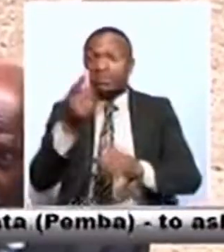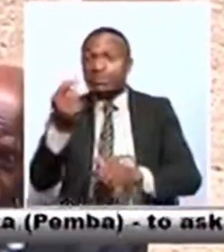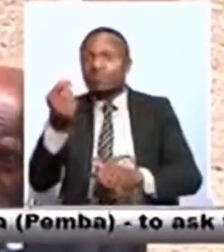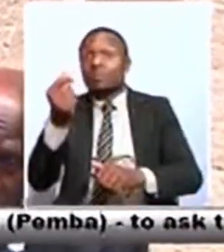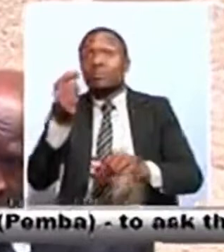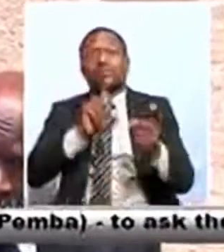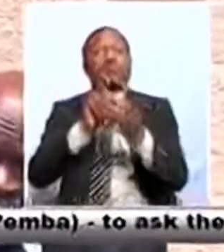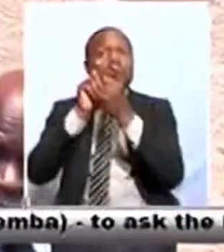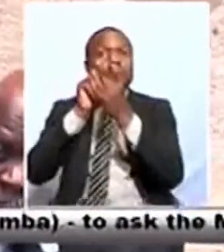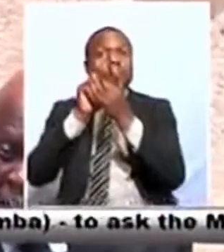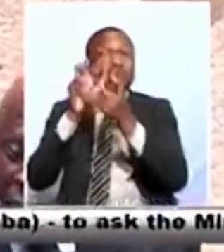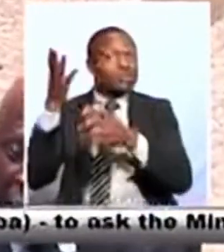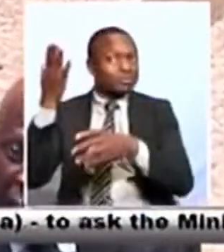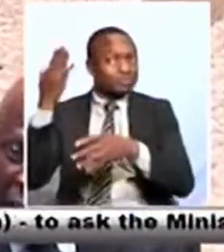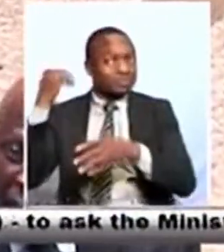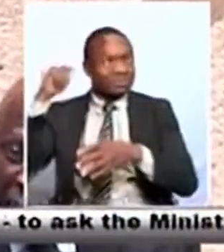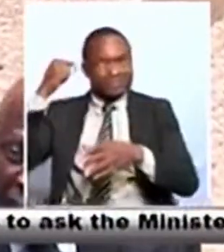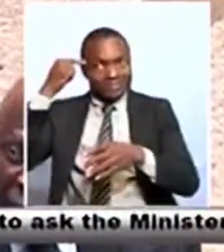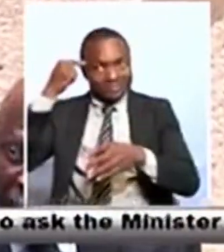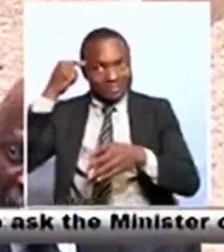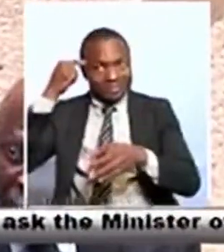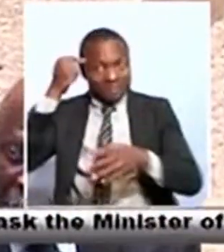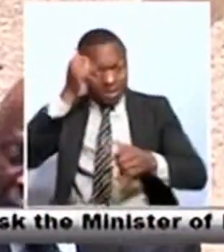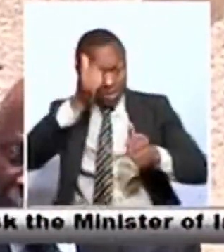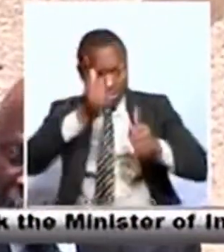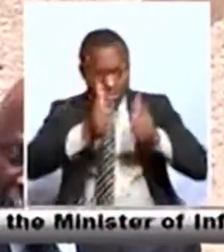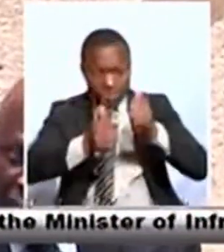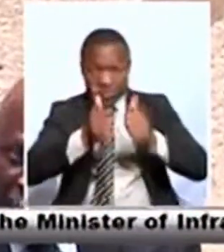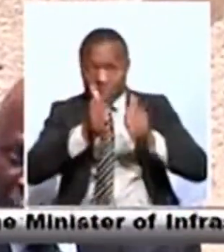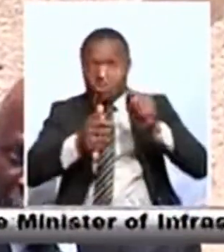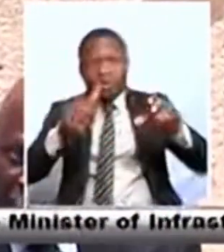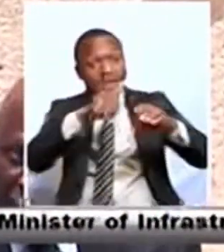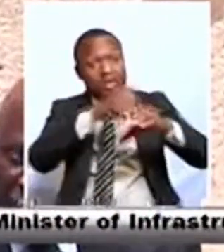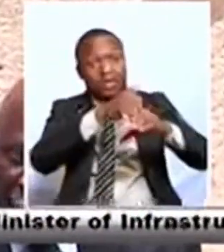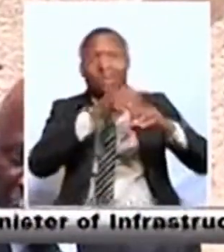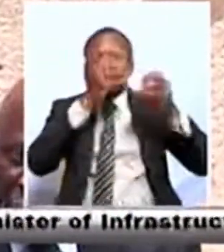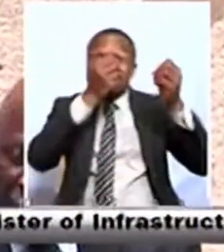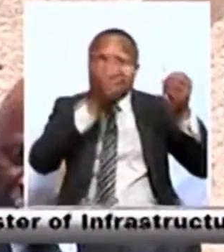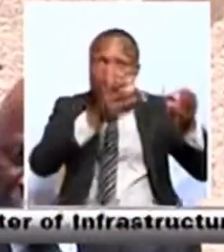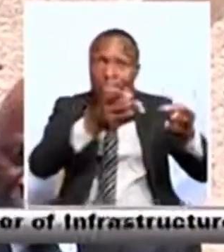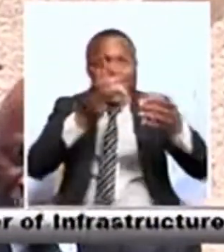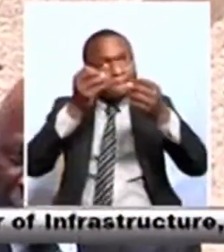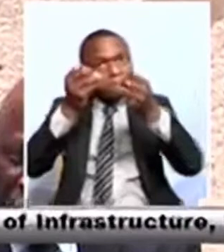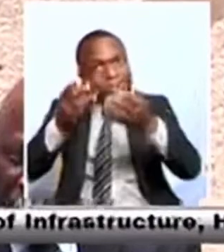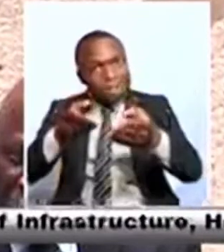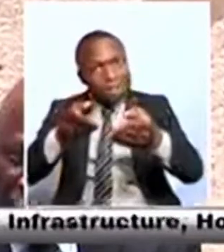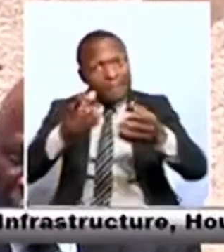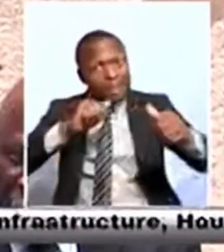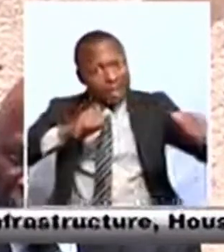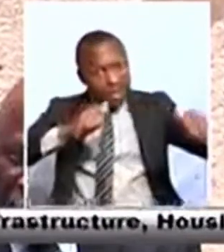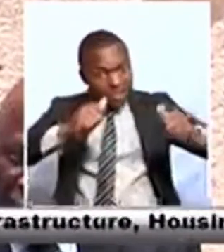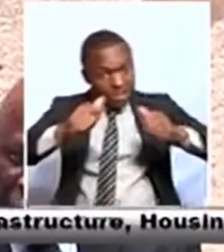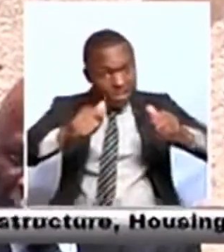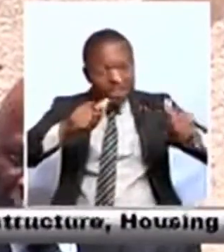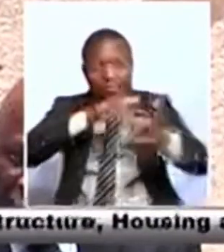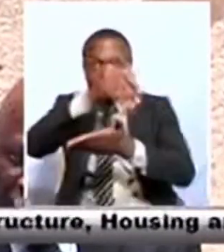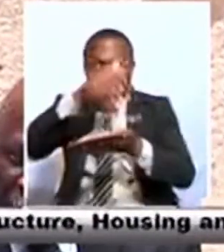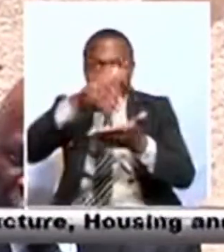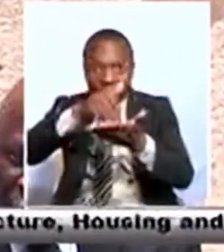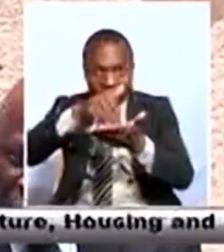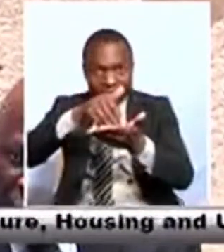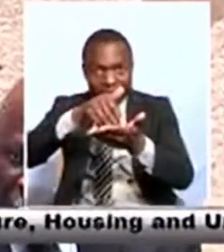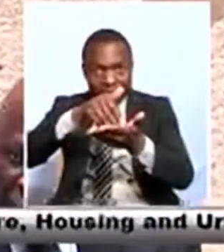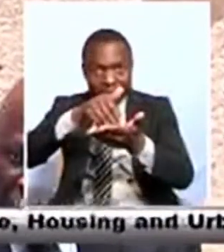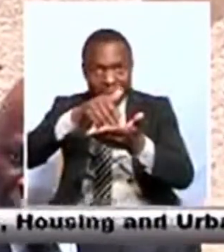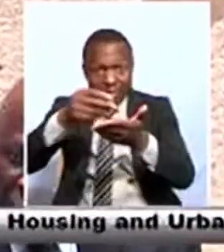previous regime, which includes many administration centers, especially in the